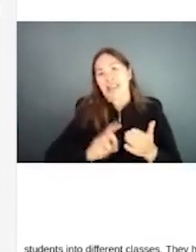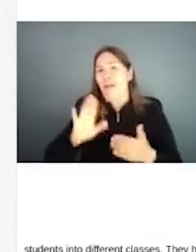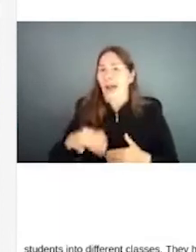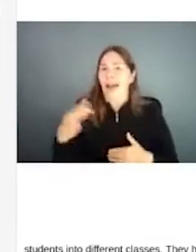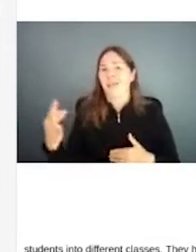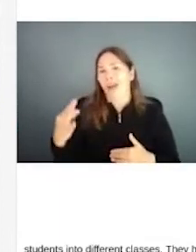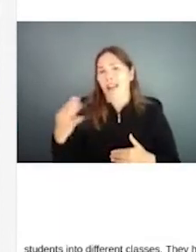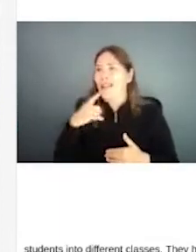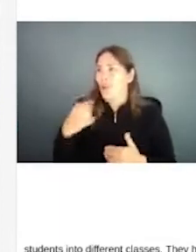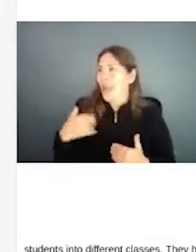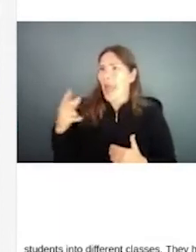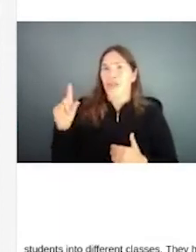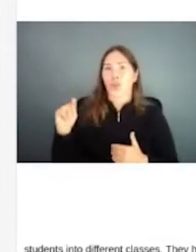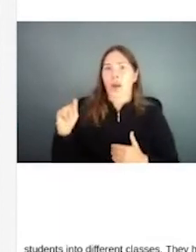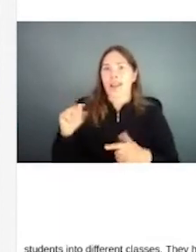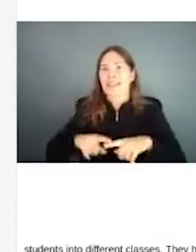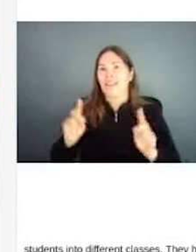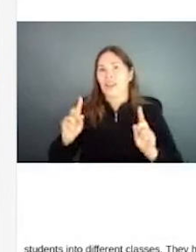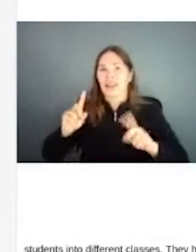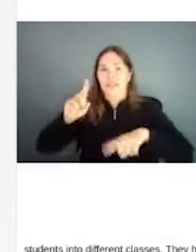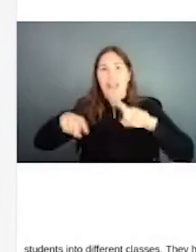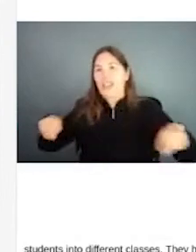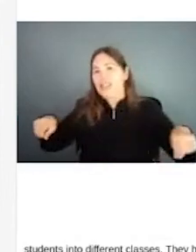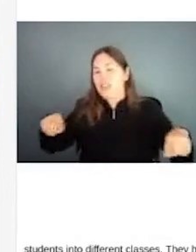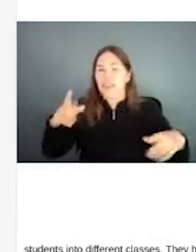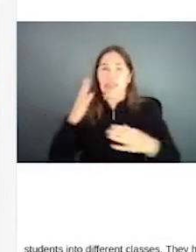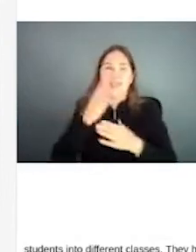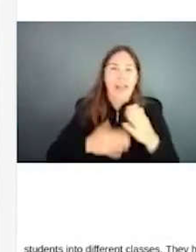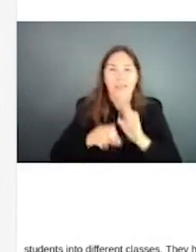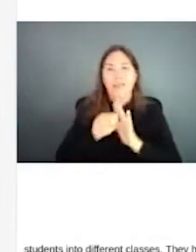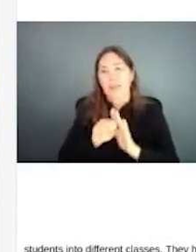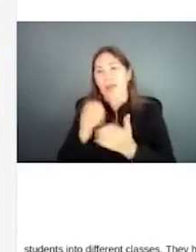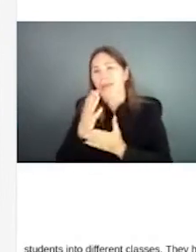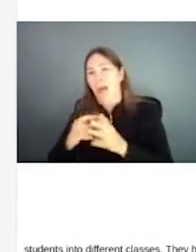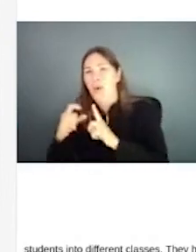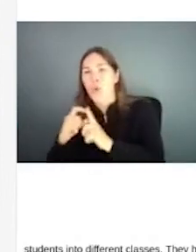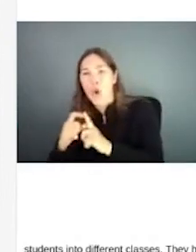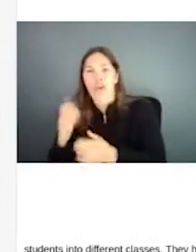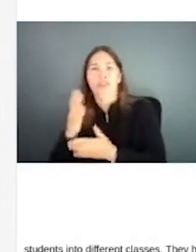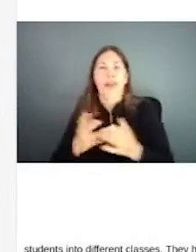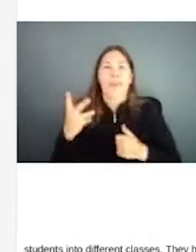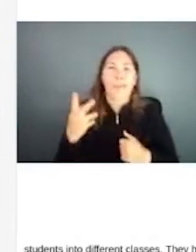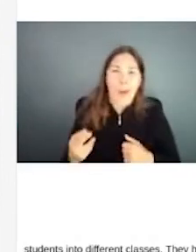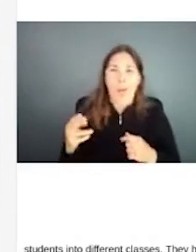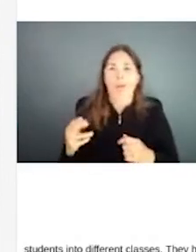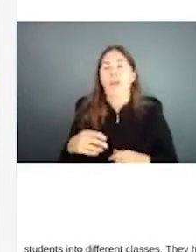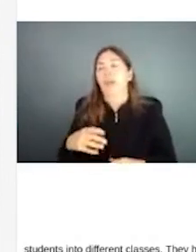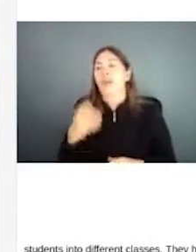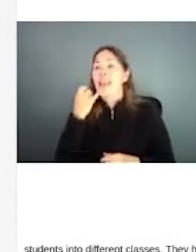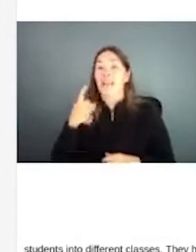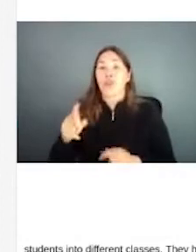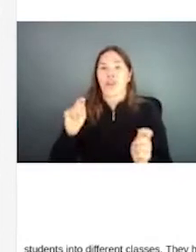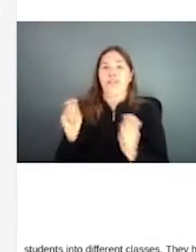different variations. Some are just symbolic, some are words, some are combos. And then if you can